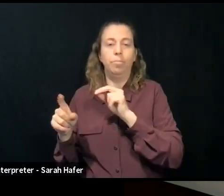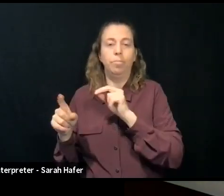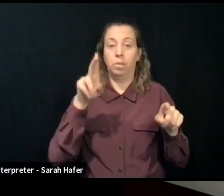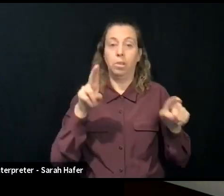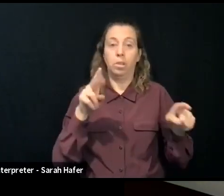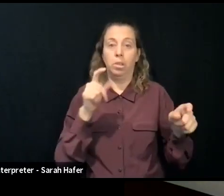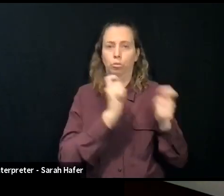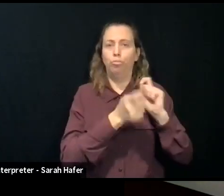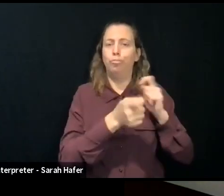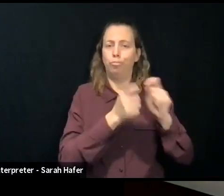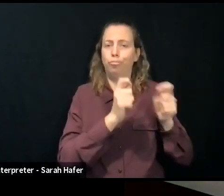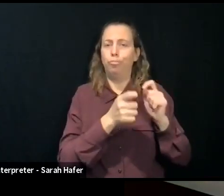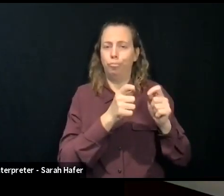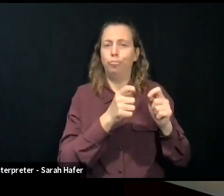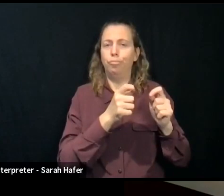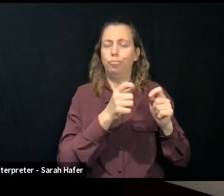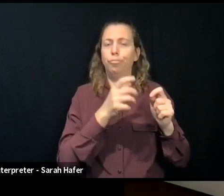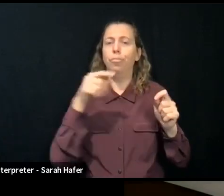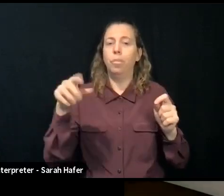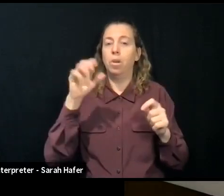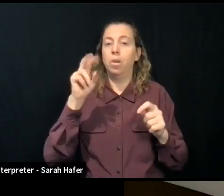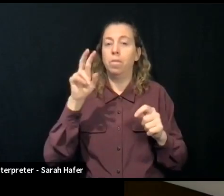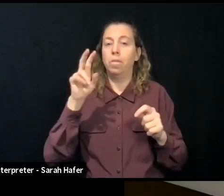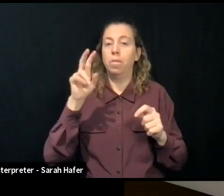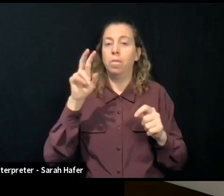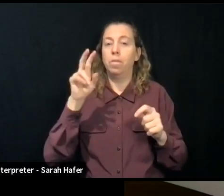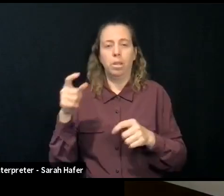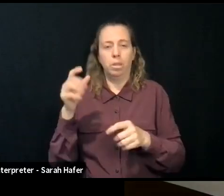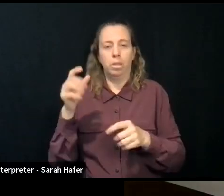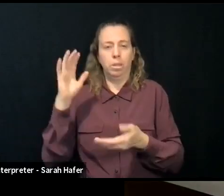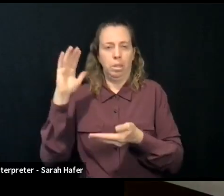have fewer tools to mutate than influenza does.